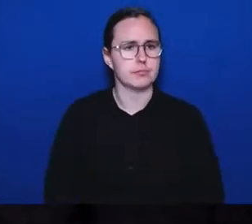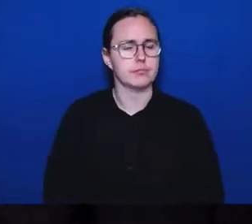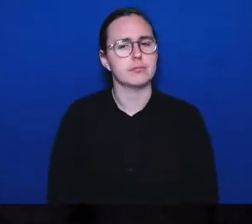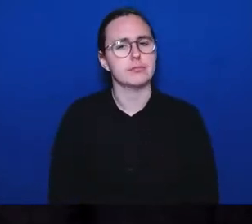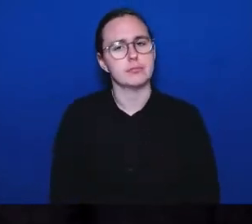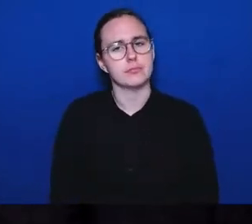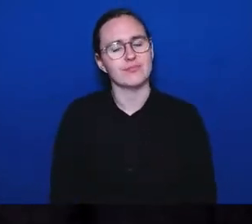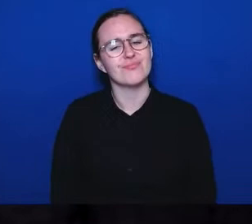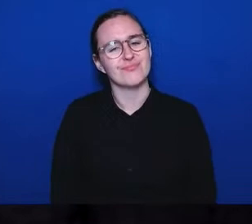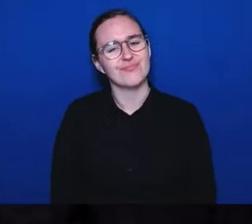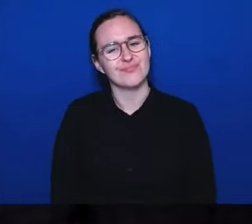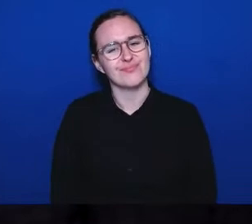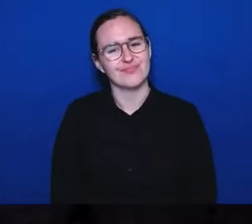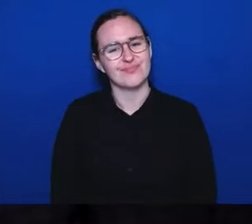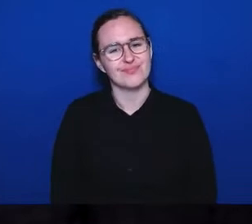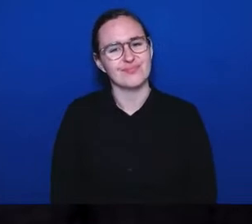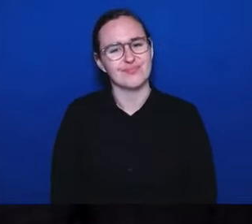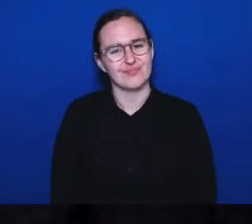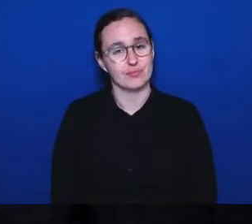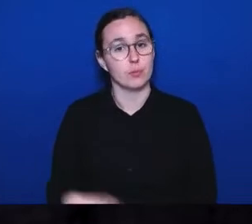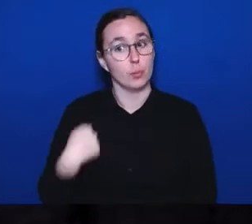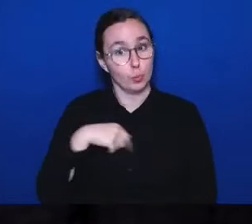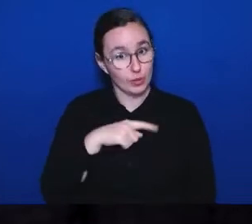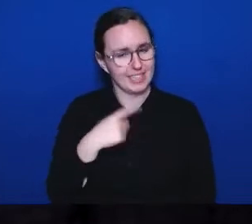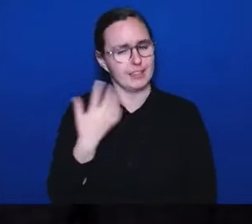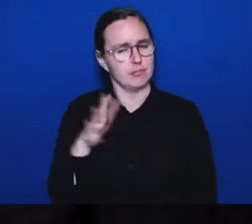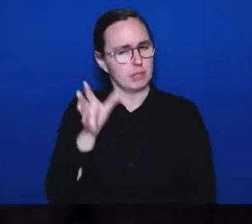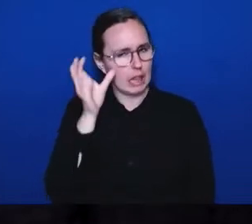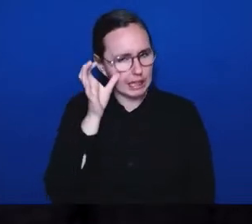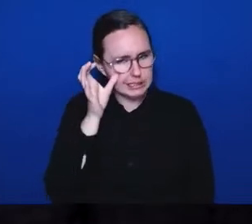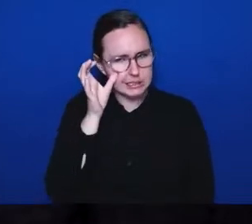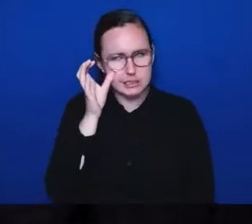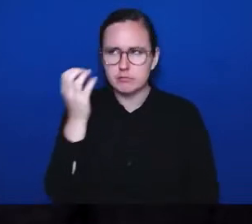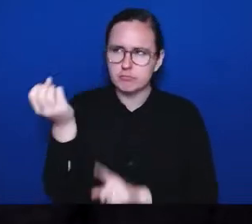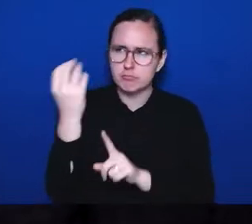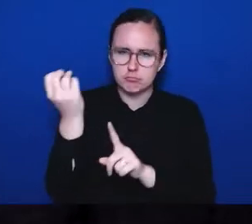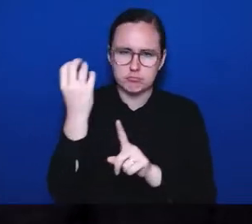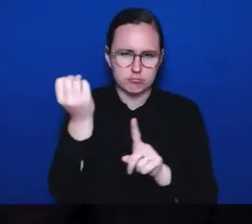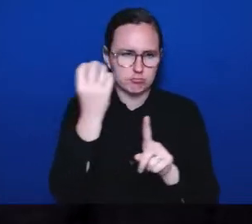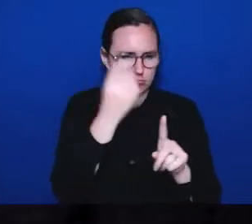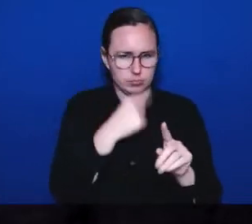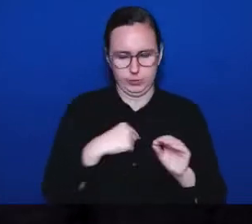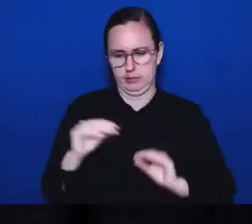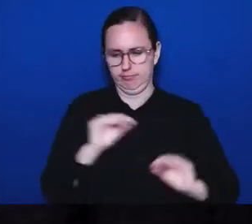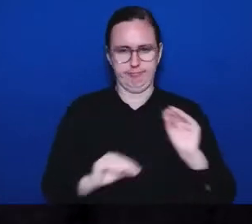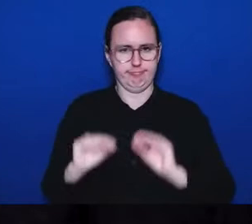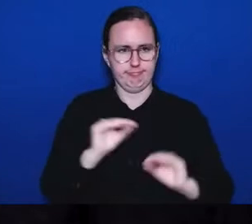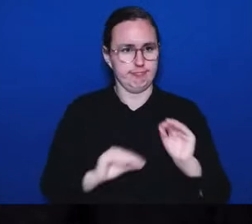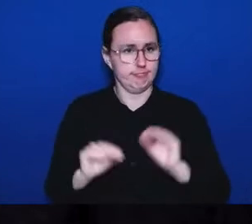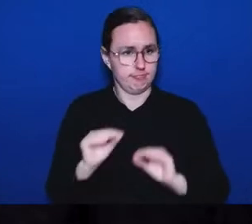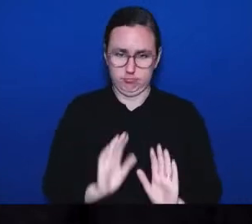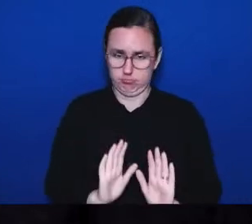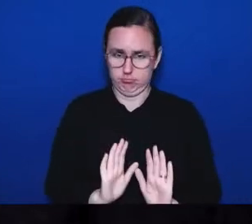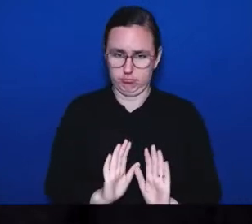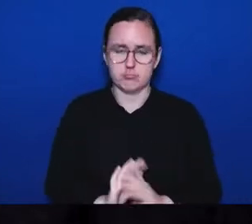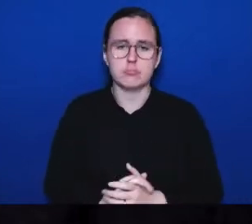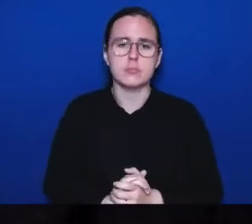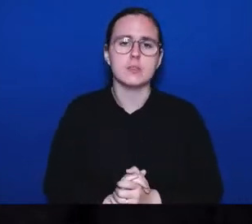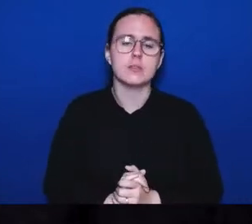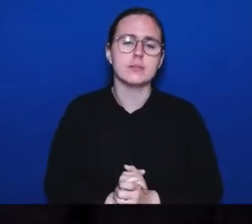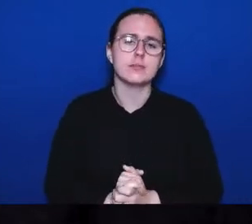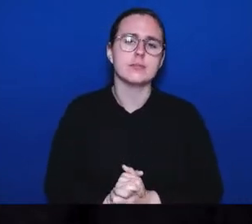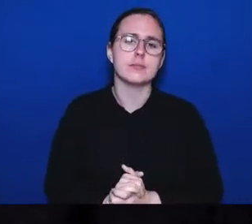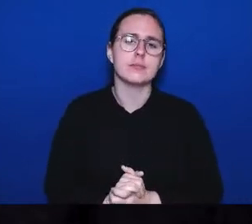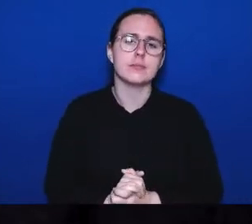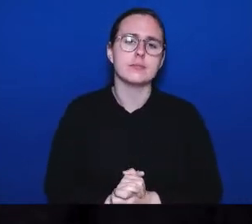outcome when we think about the care that our patients deserve and the conditions that we deserve to work in. So I'm hoping that there will be